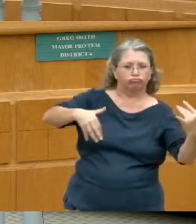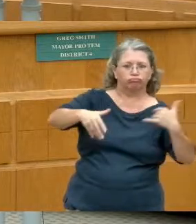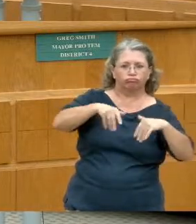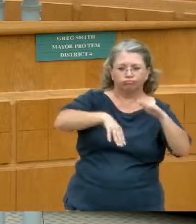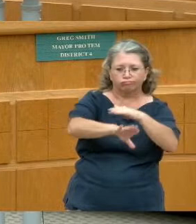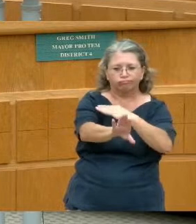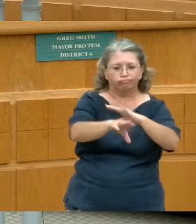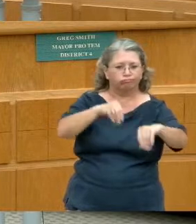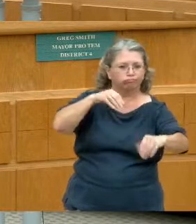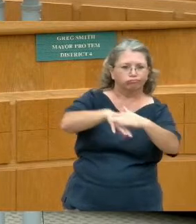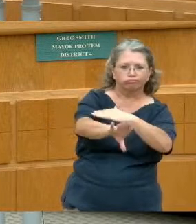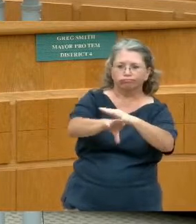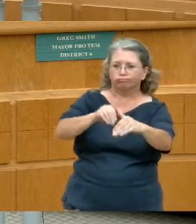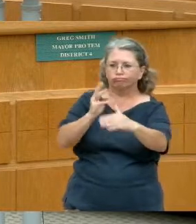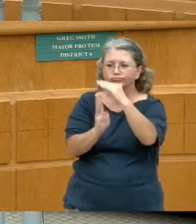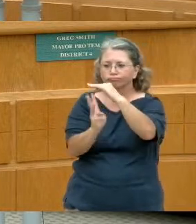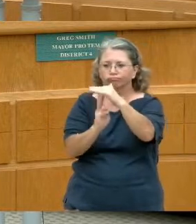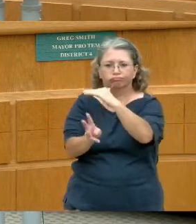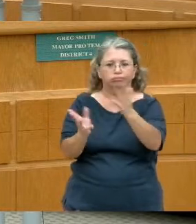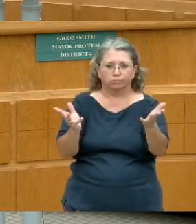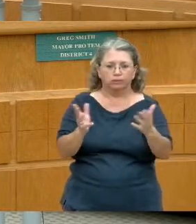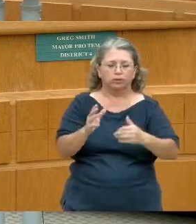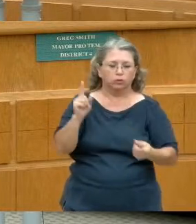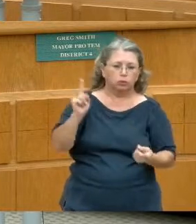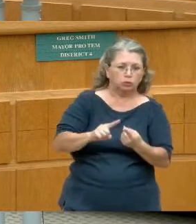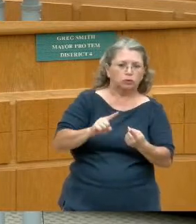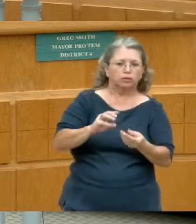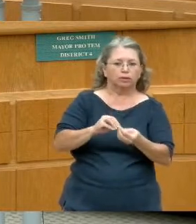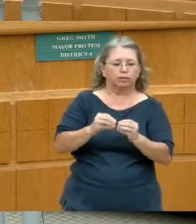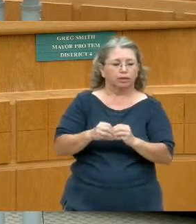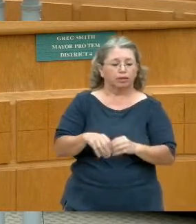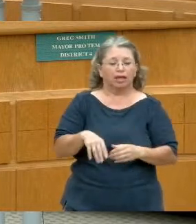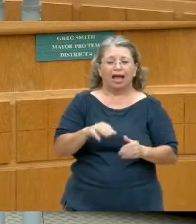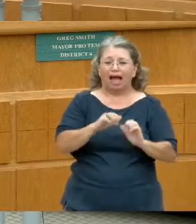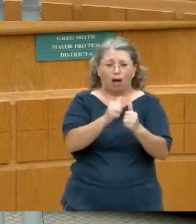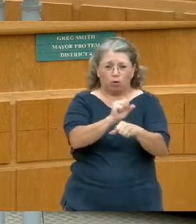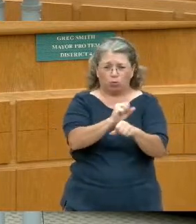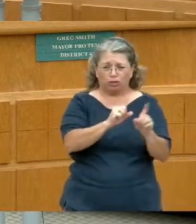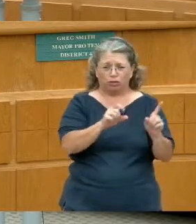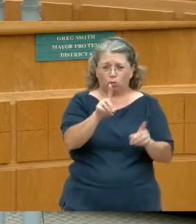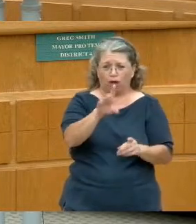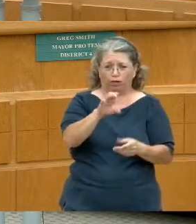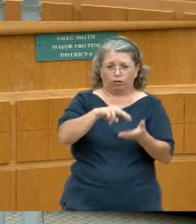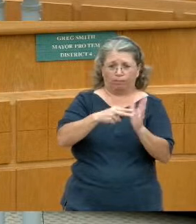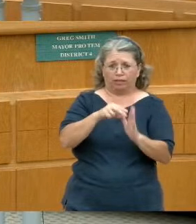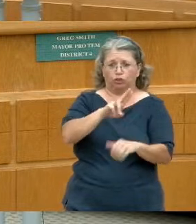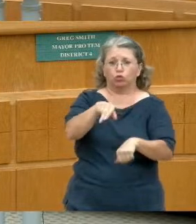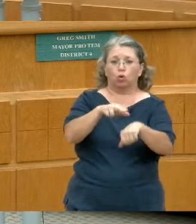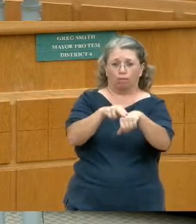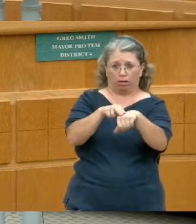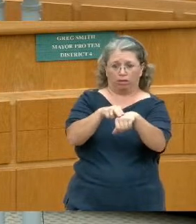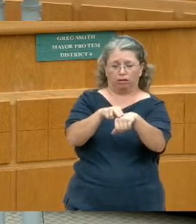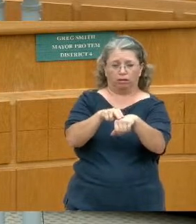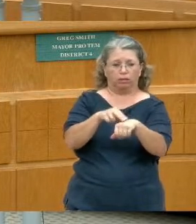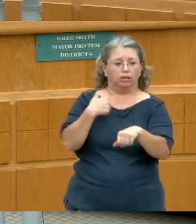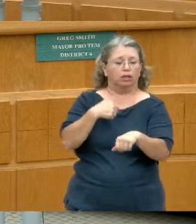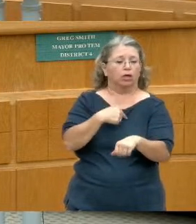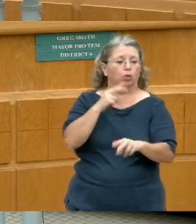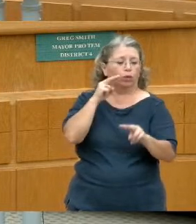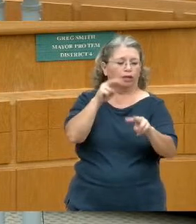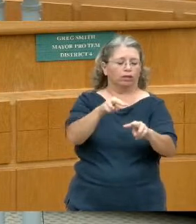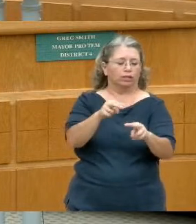in the area. Now the way this works is 100 means normal. What we did was we looked at the amount of foot traffic to these types